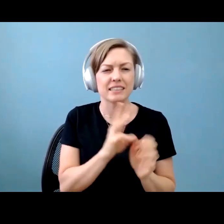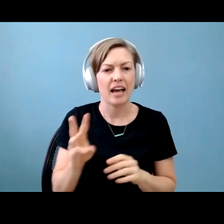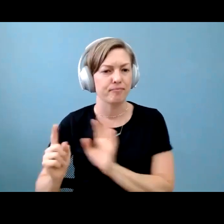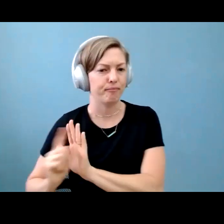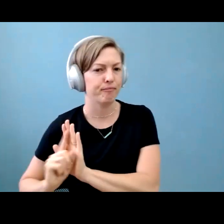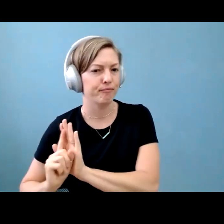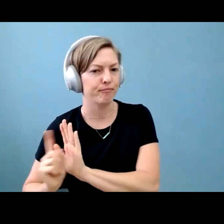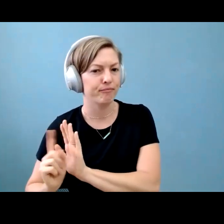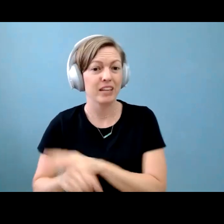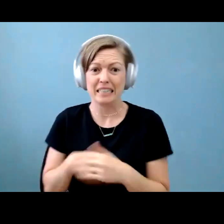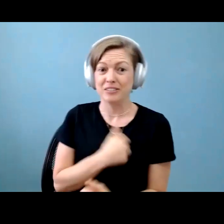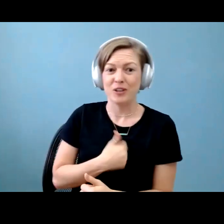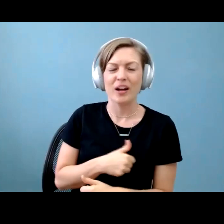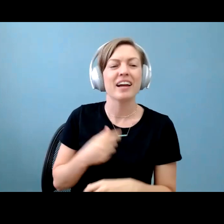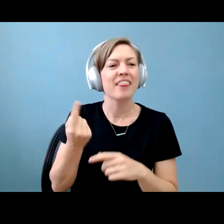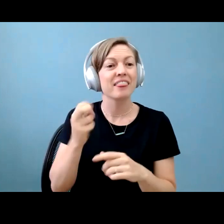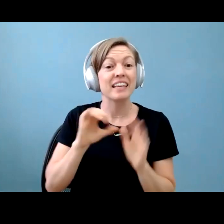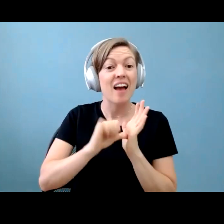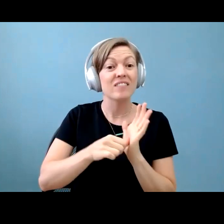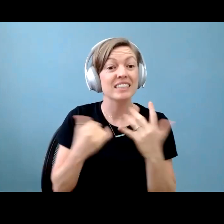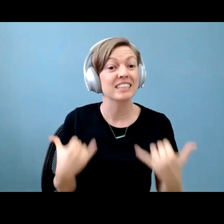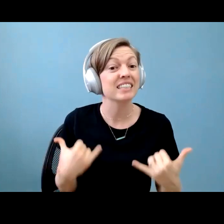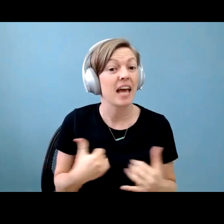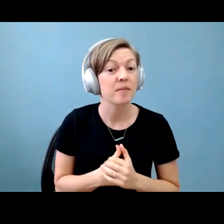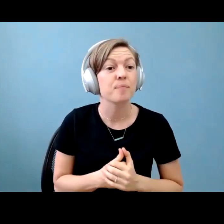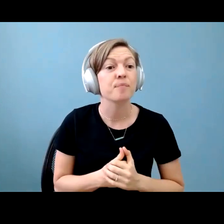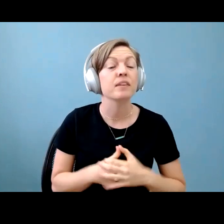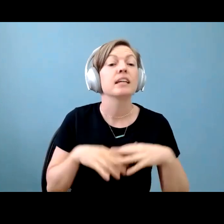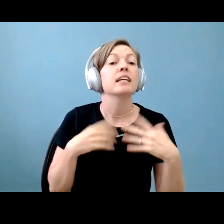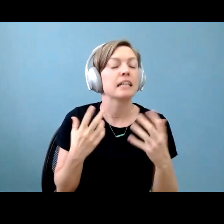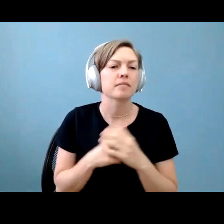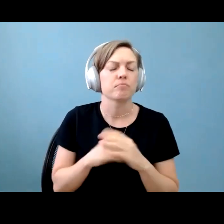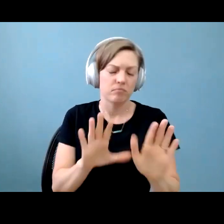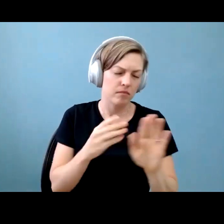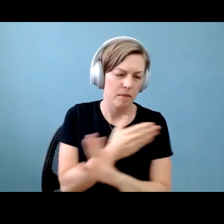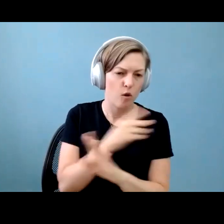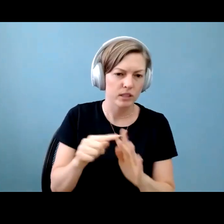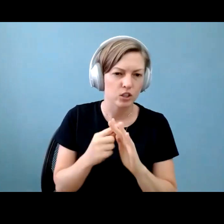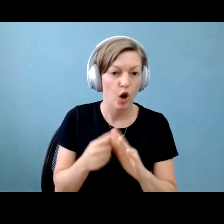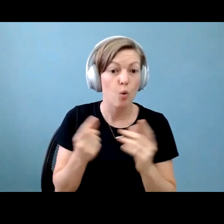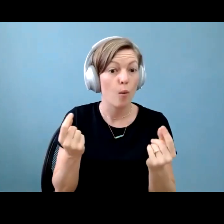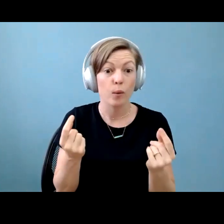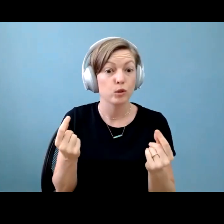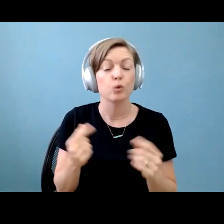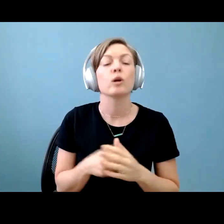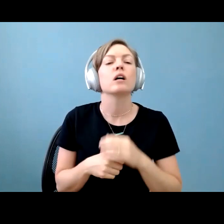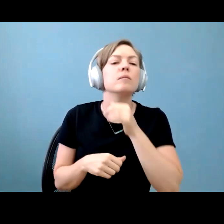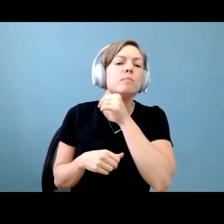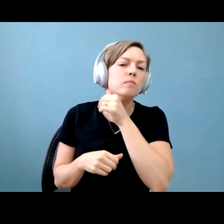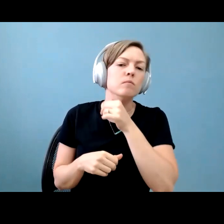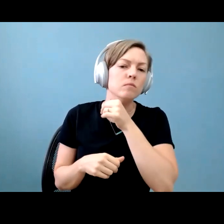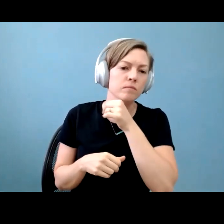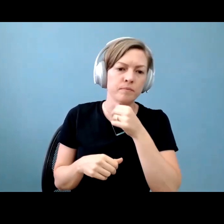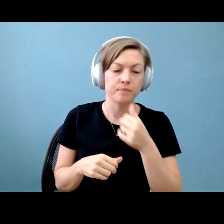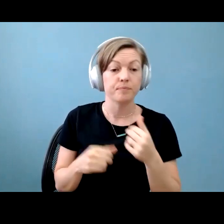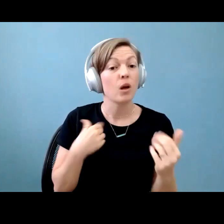Sorry. The emphasis today is, well, before we start, what we will do is I'd